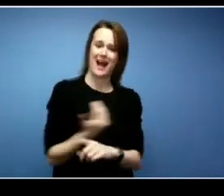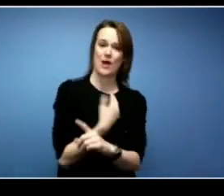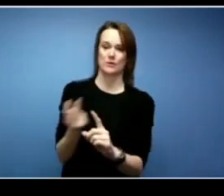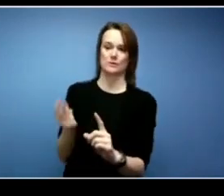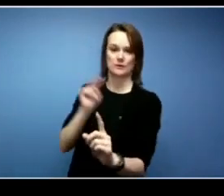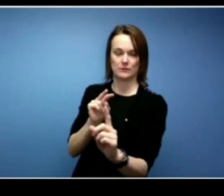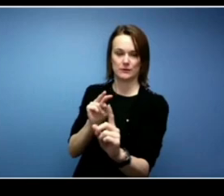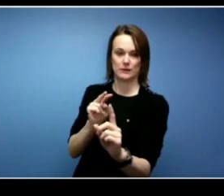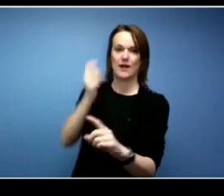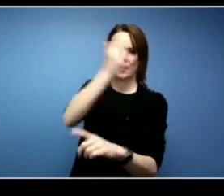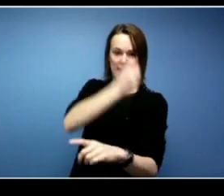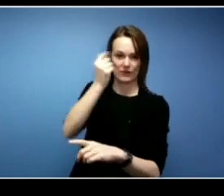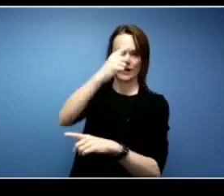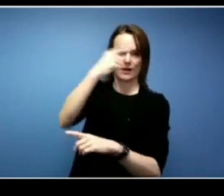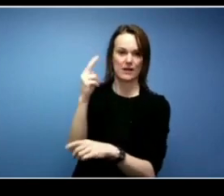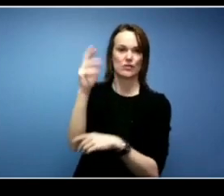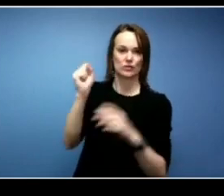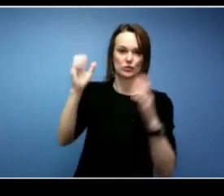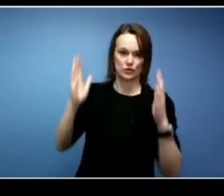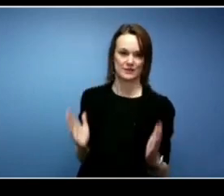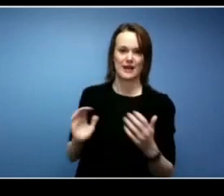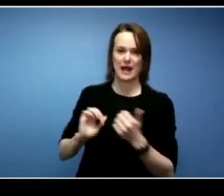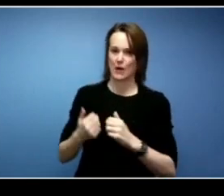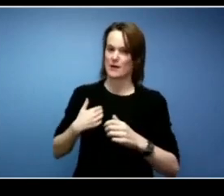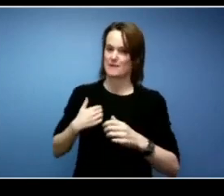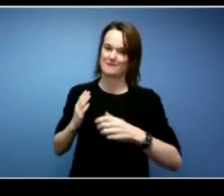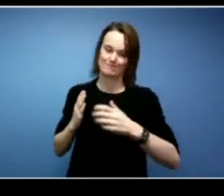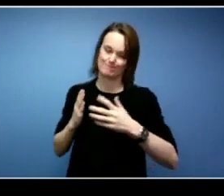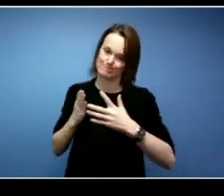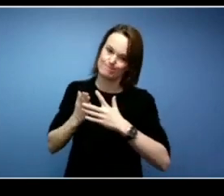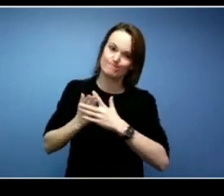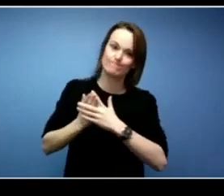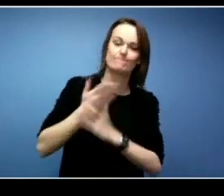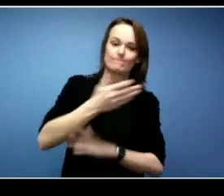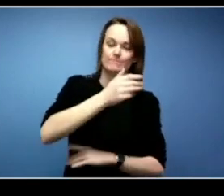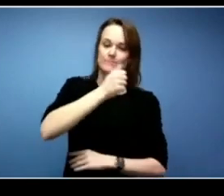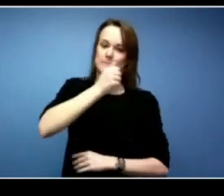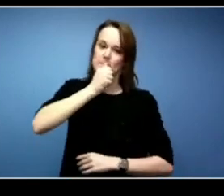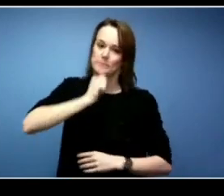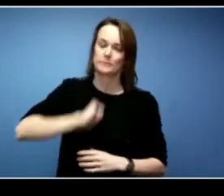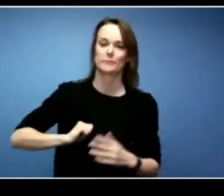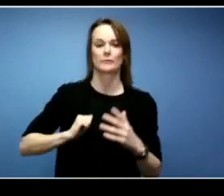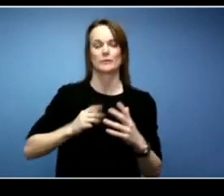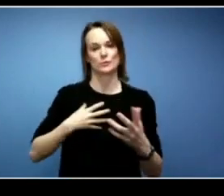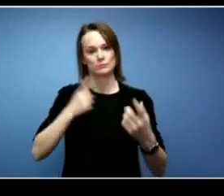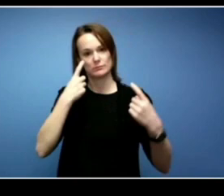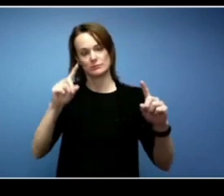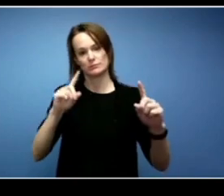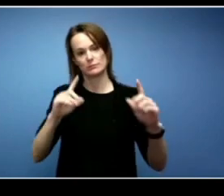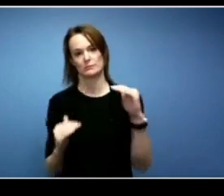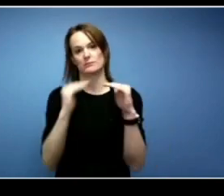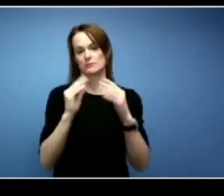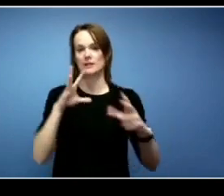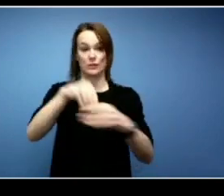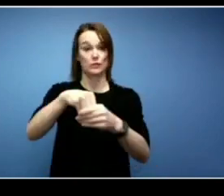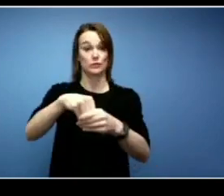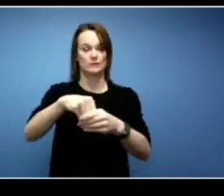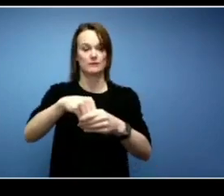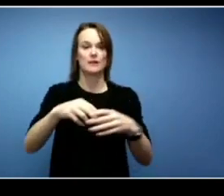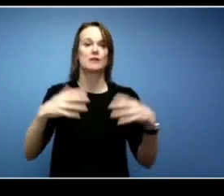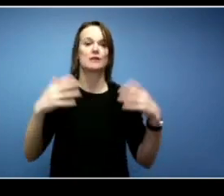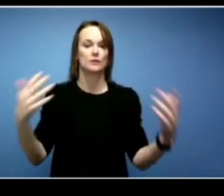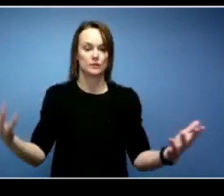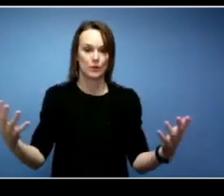Nova Scotians and how we have overcome adversity to achieve inclusion in all aspects of society. So as we prepare to move